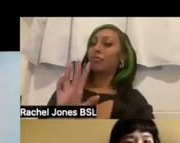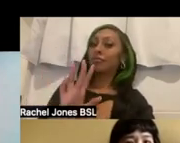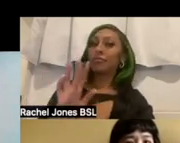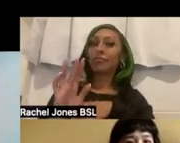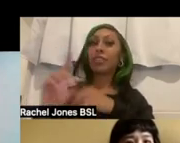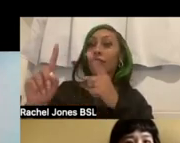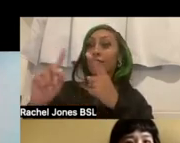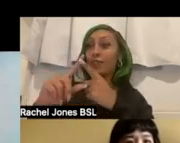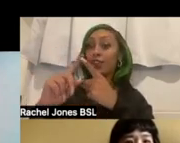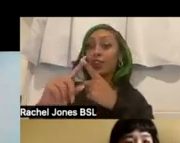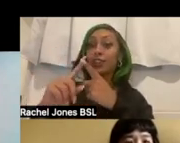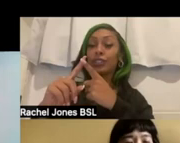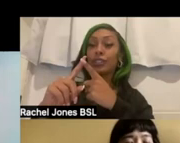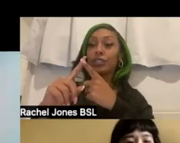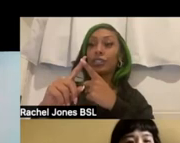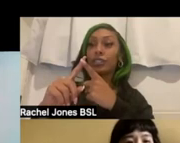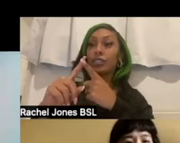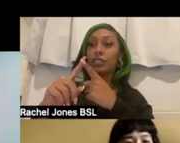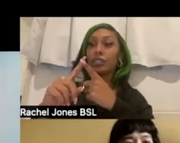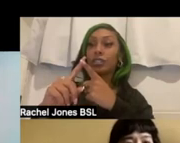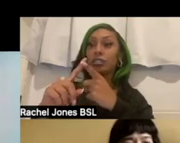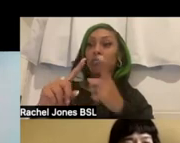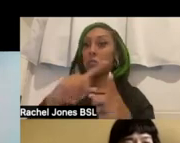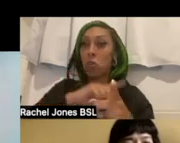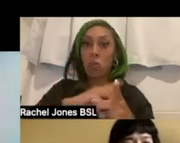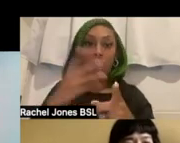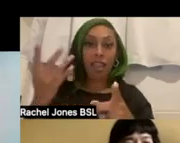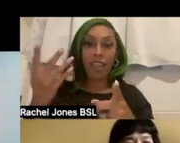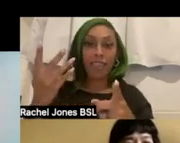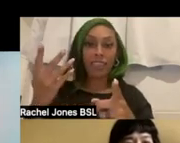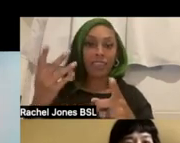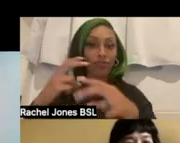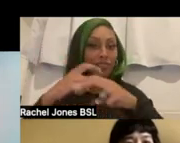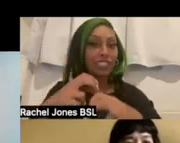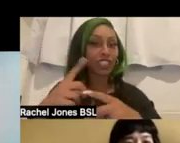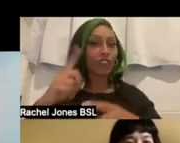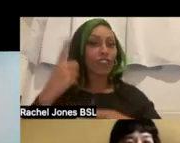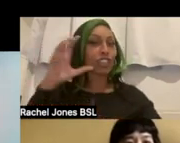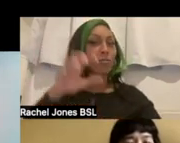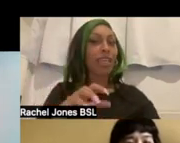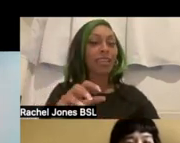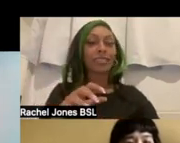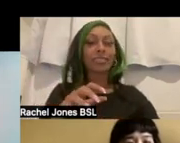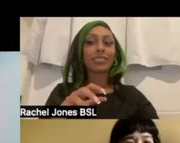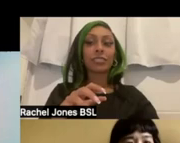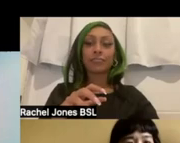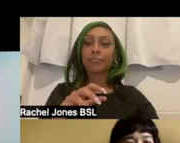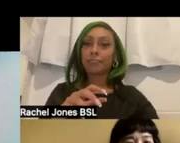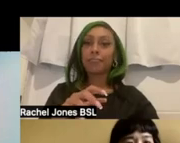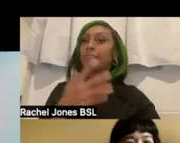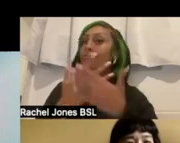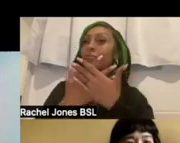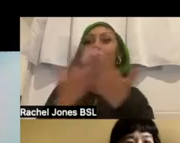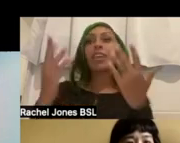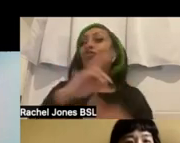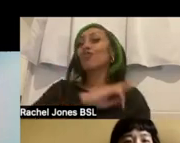why do the research? There are obviously many reasons, but I think at the heart of it, the